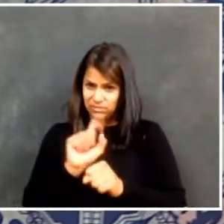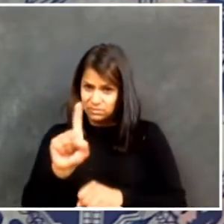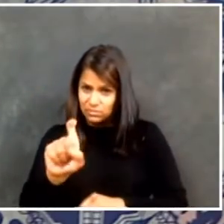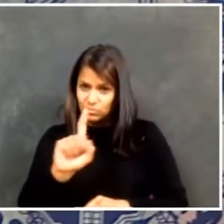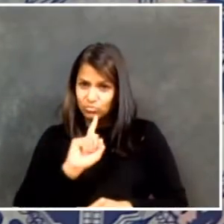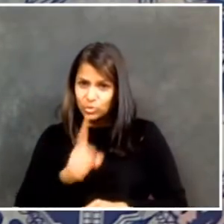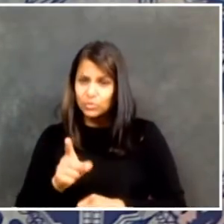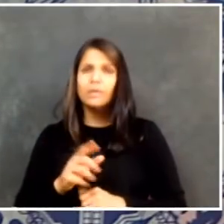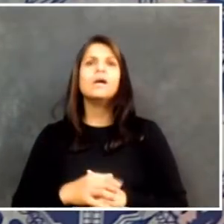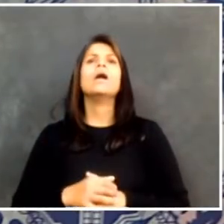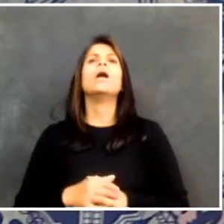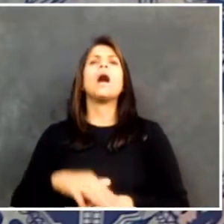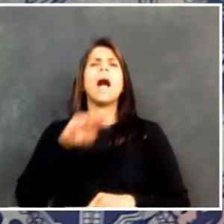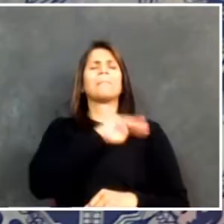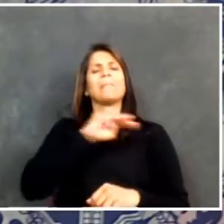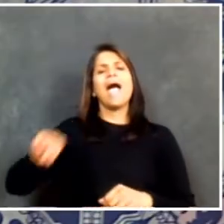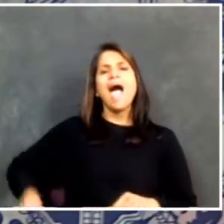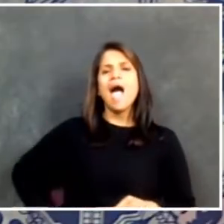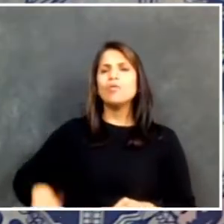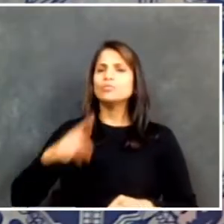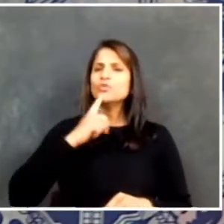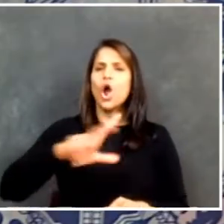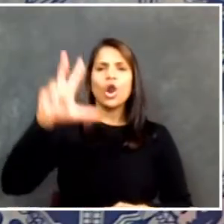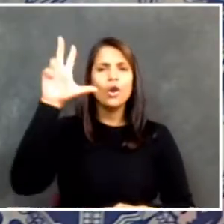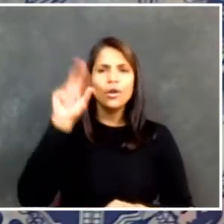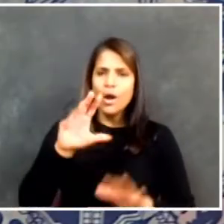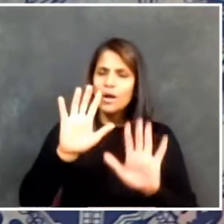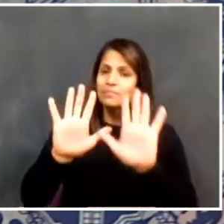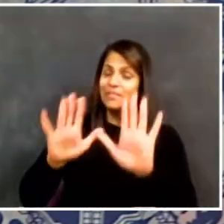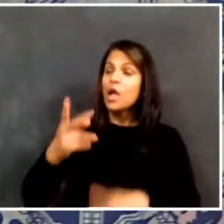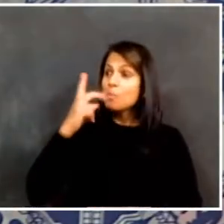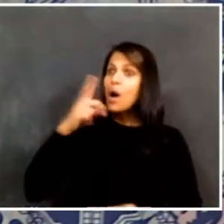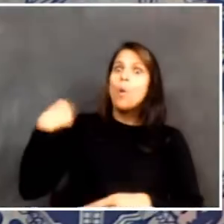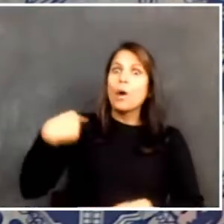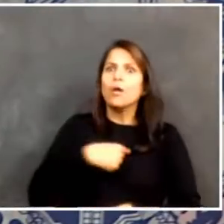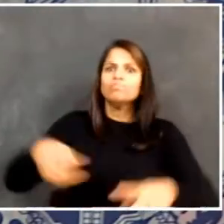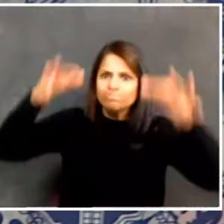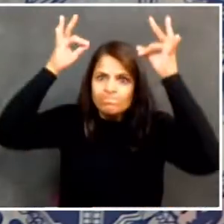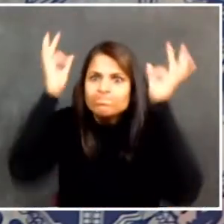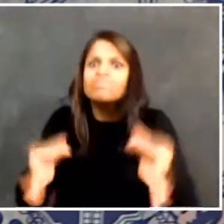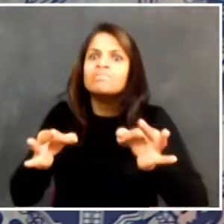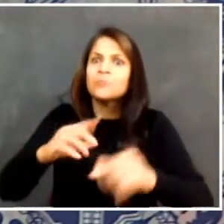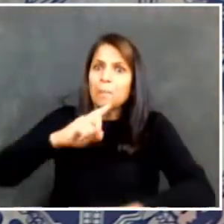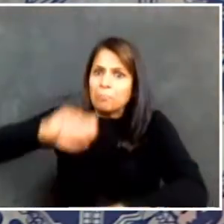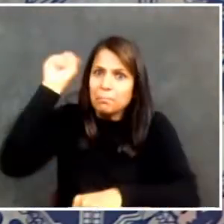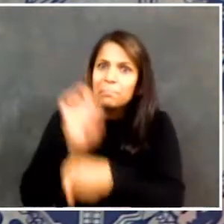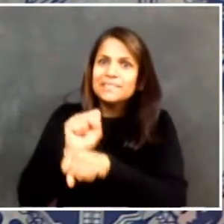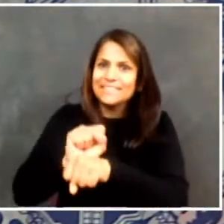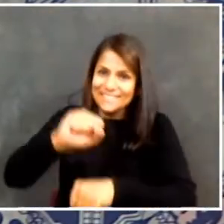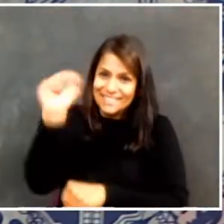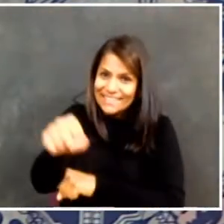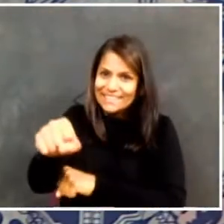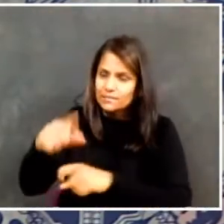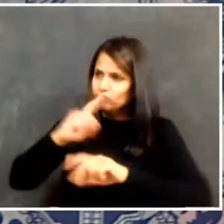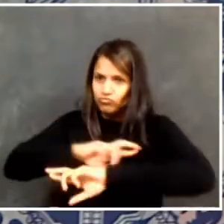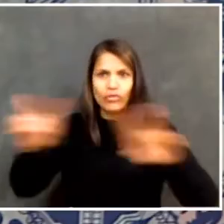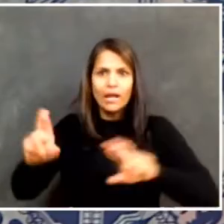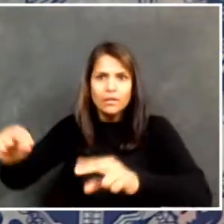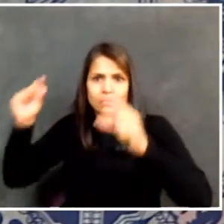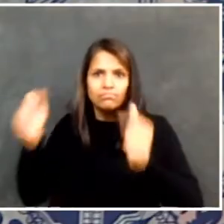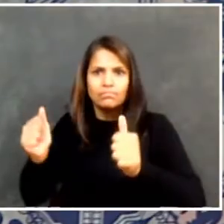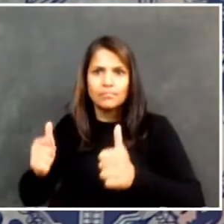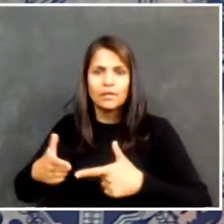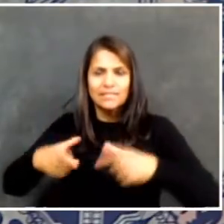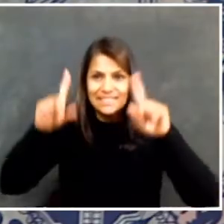assembling the final group that will actually proceed together. But we talked about this in detail. A lot